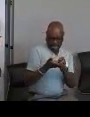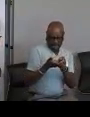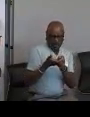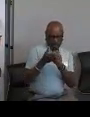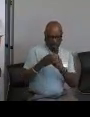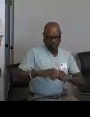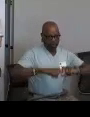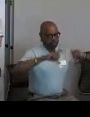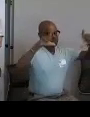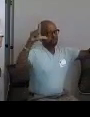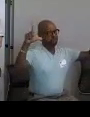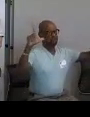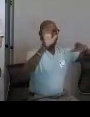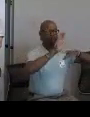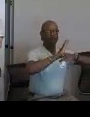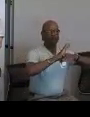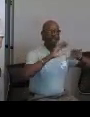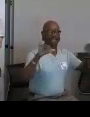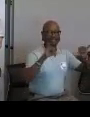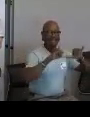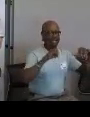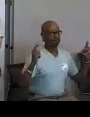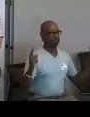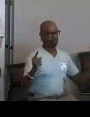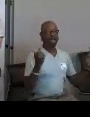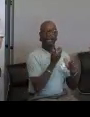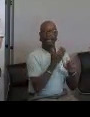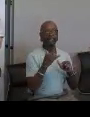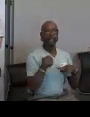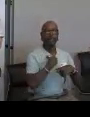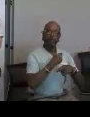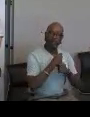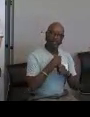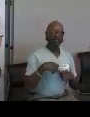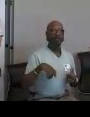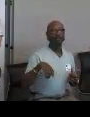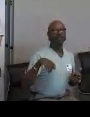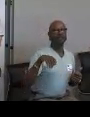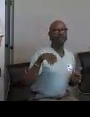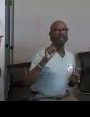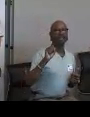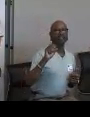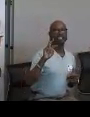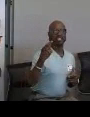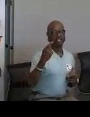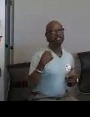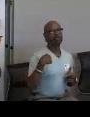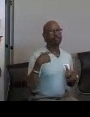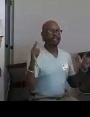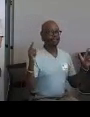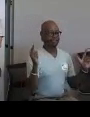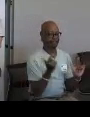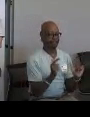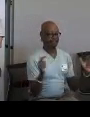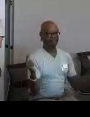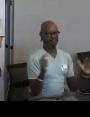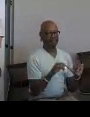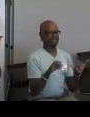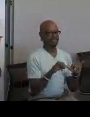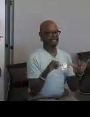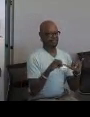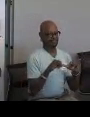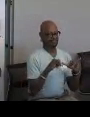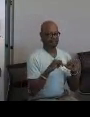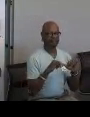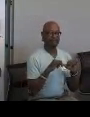display. Anything that we can create in SVG is infinitely scalable because it's all done in math and just a bit of code on a computer,